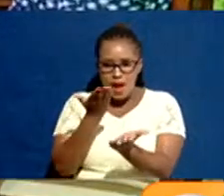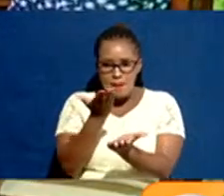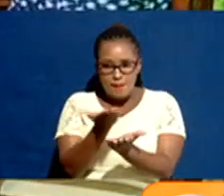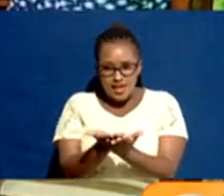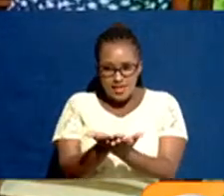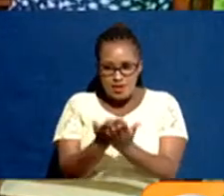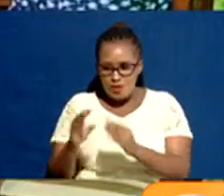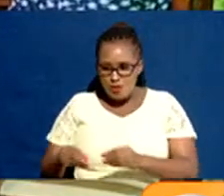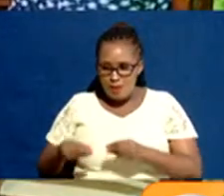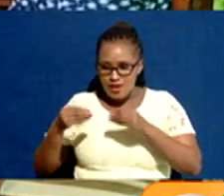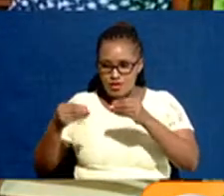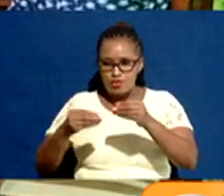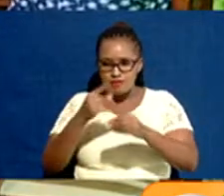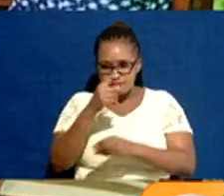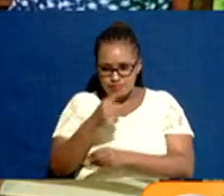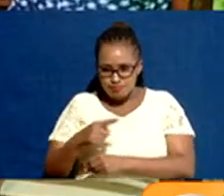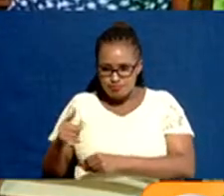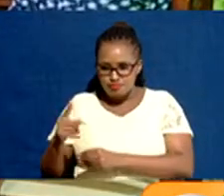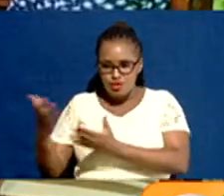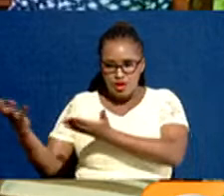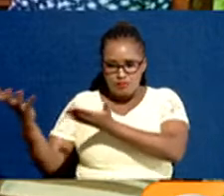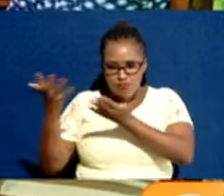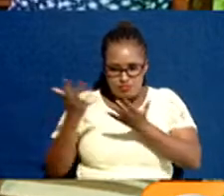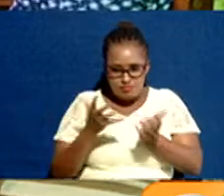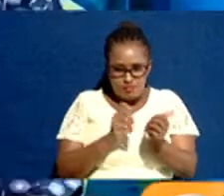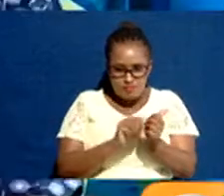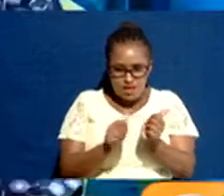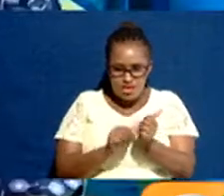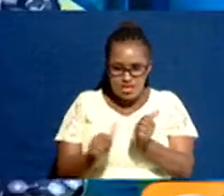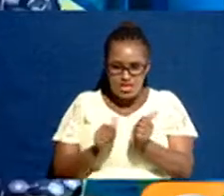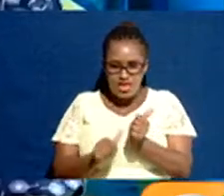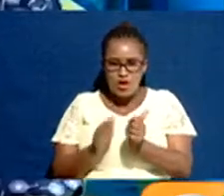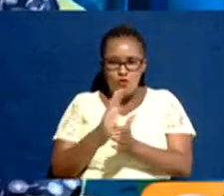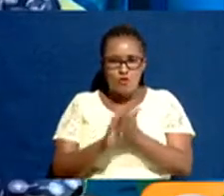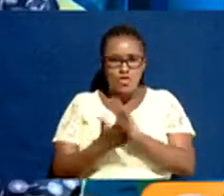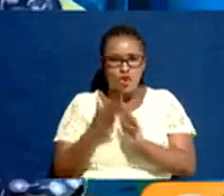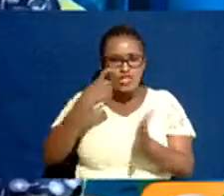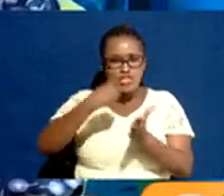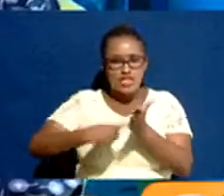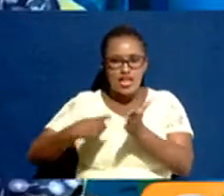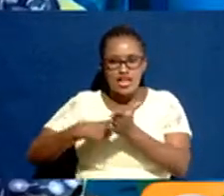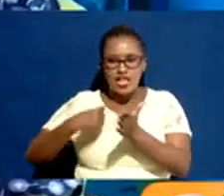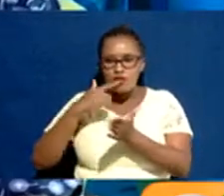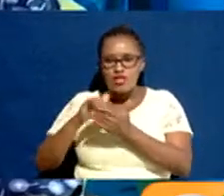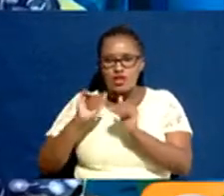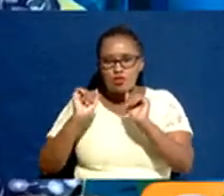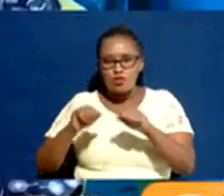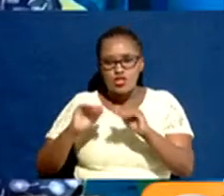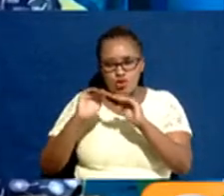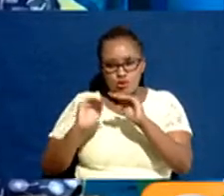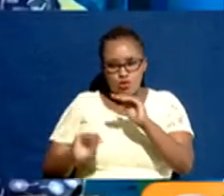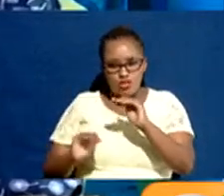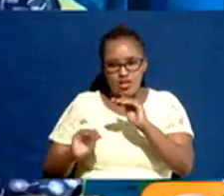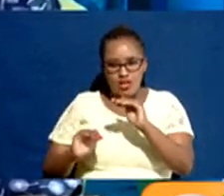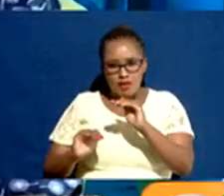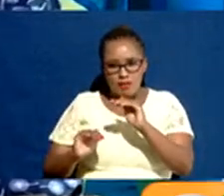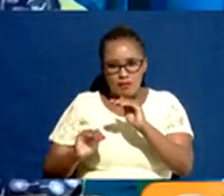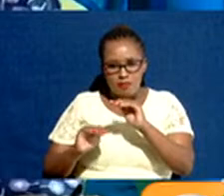to be given permit to import duty-free maize so that we can bring down the cost of maize flour.